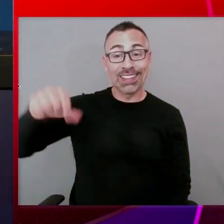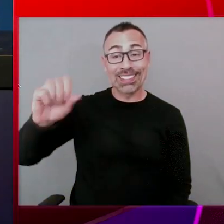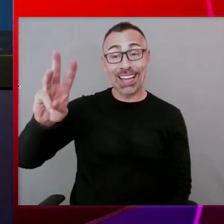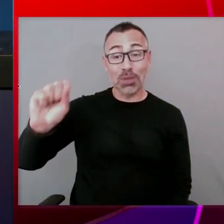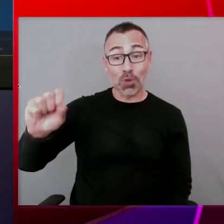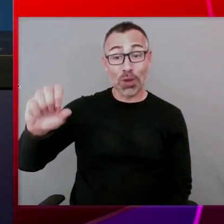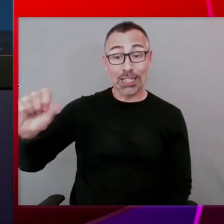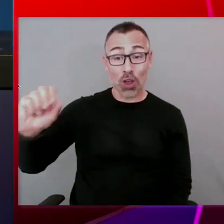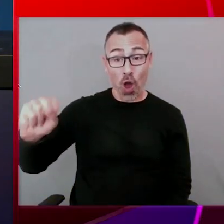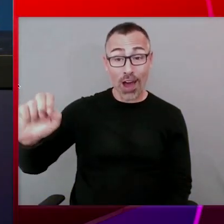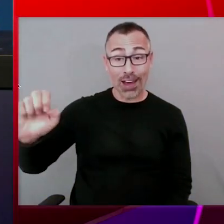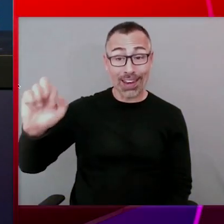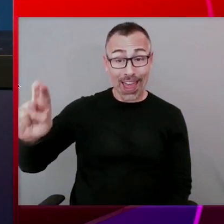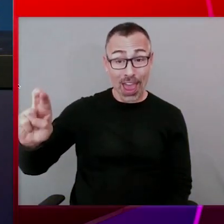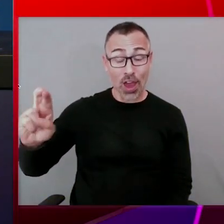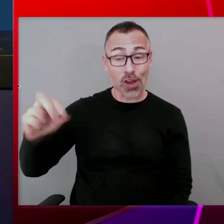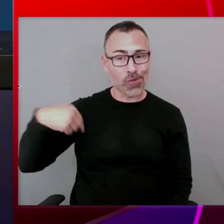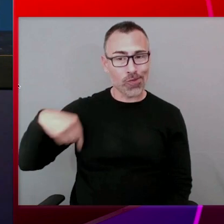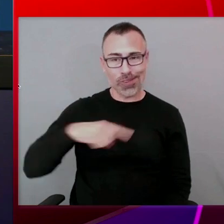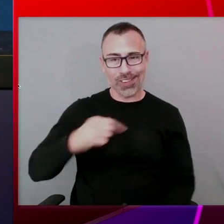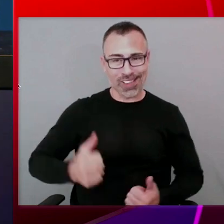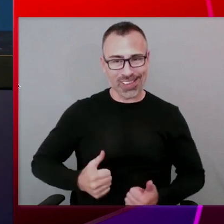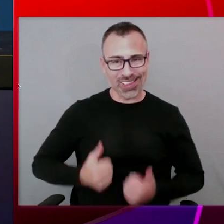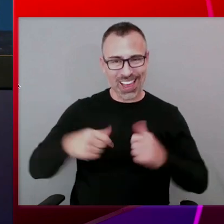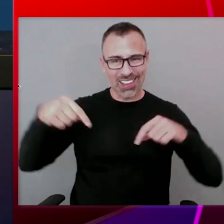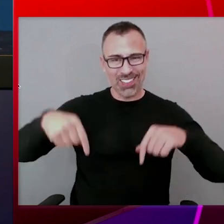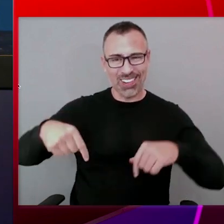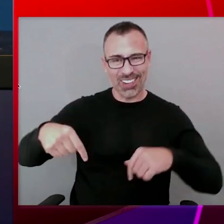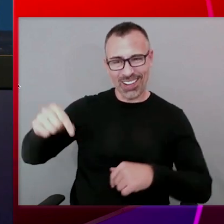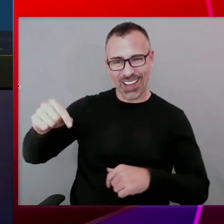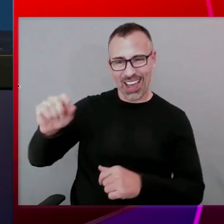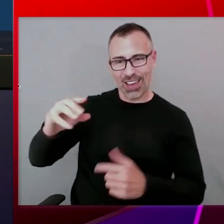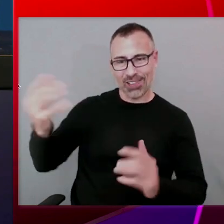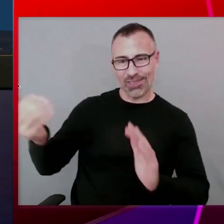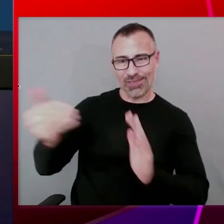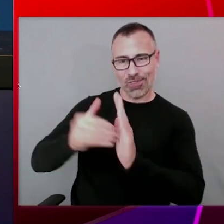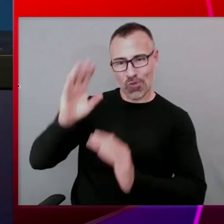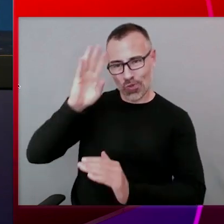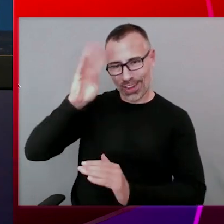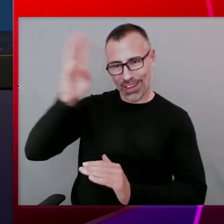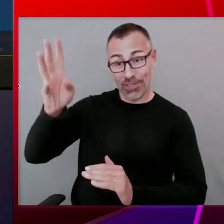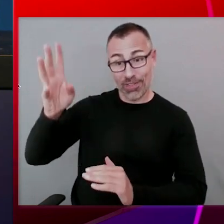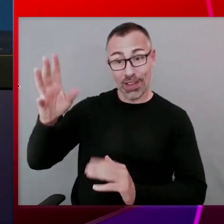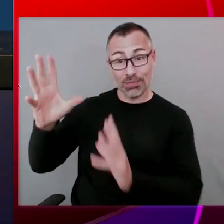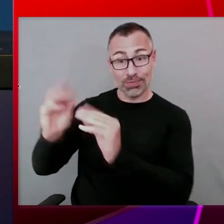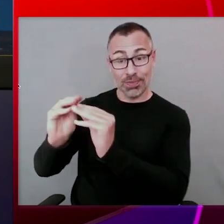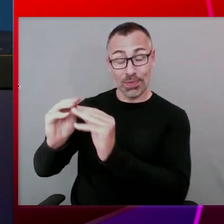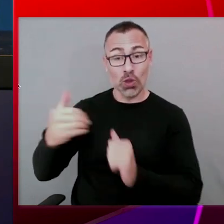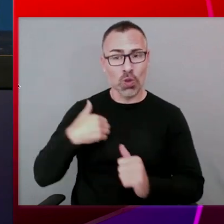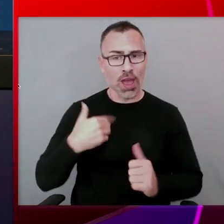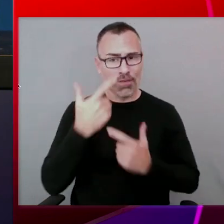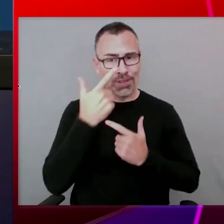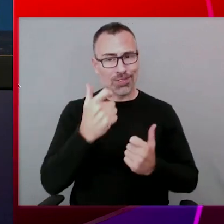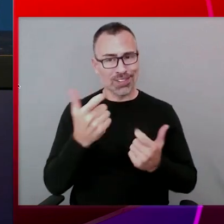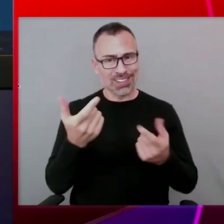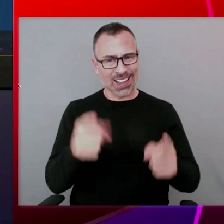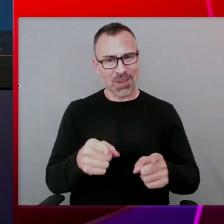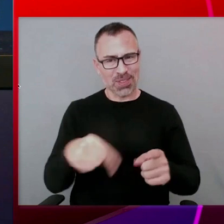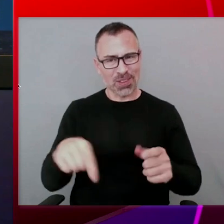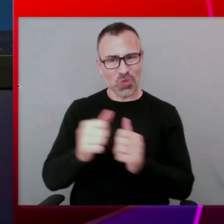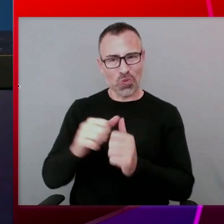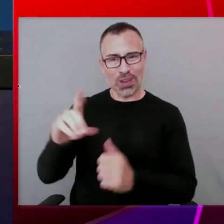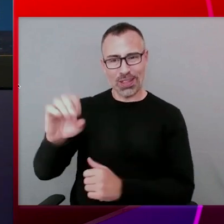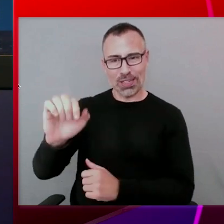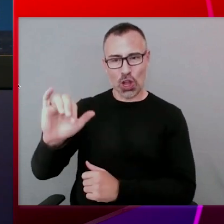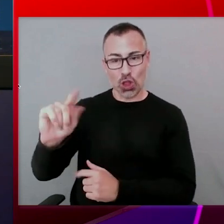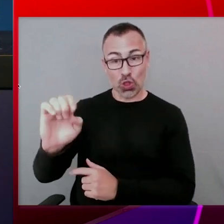here live at reInvent, and we've got a really interesting segment going on here with Deloitte. But let's do some intros to the panel over here. My name